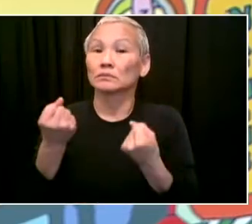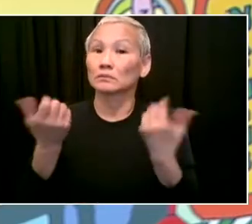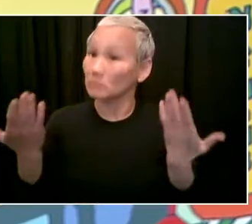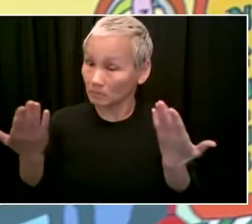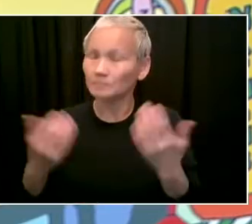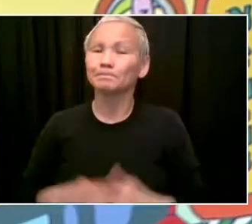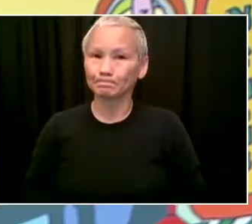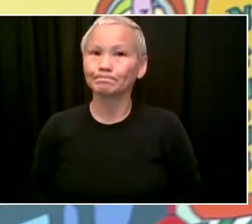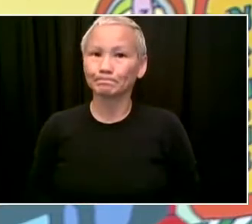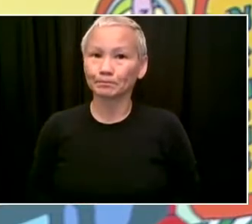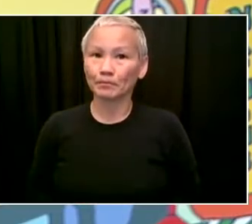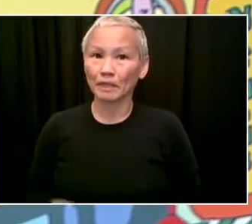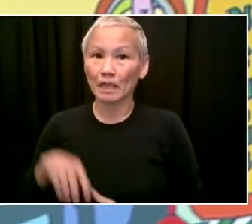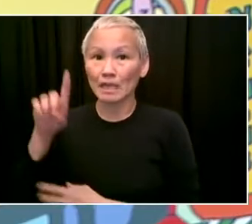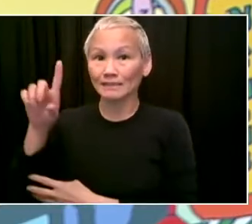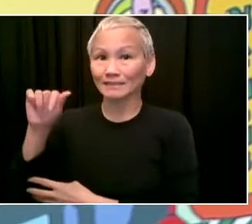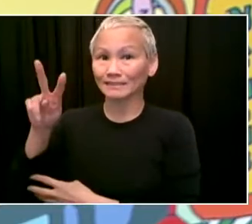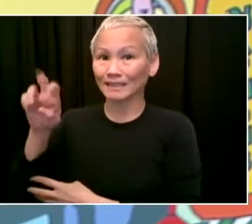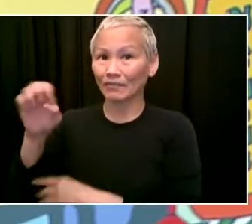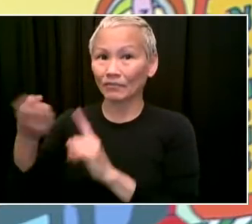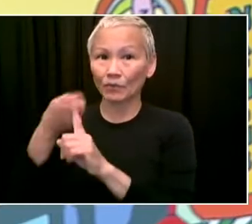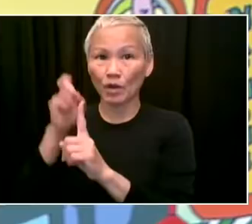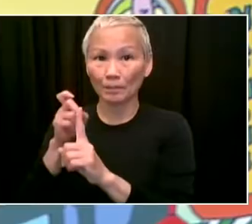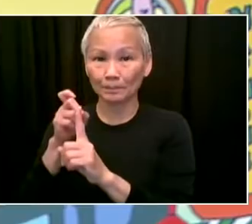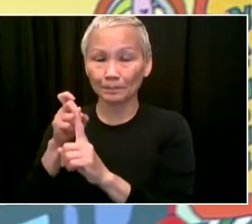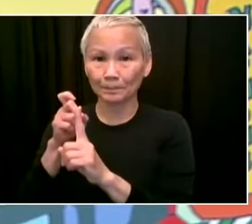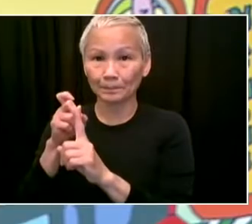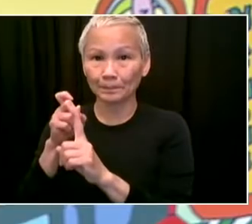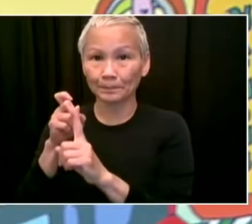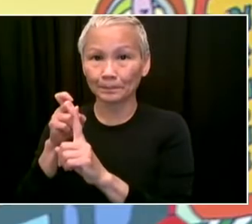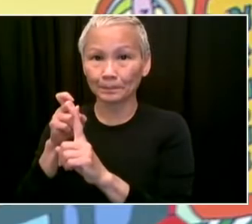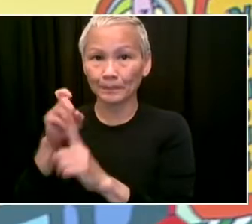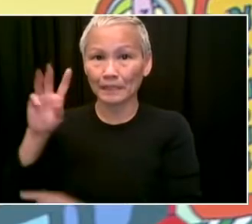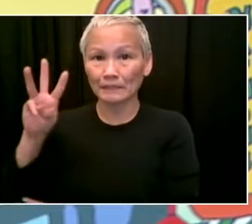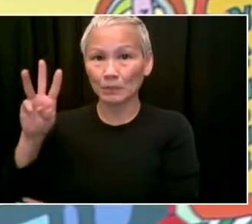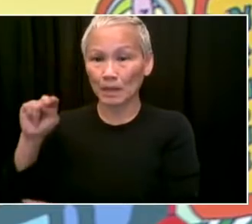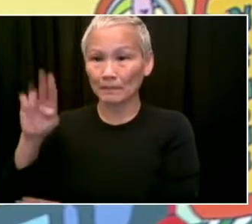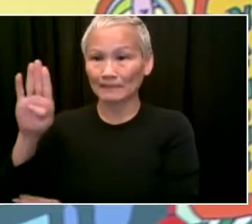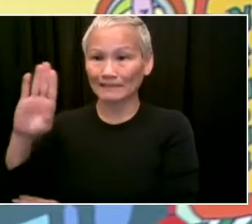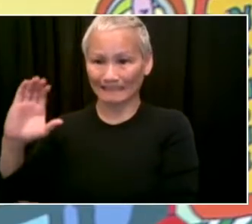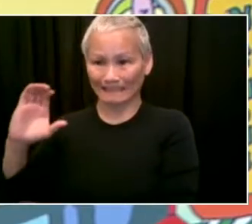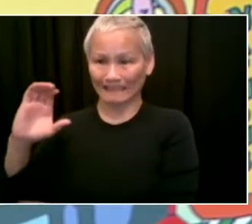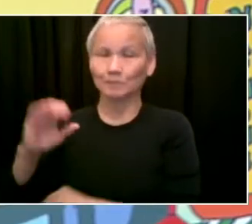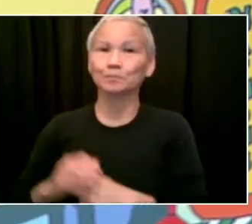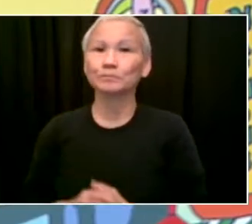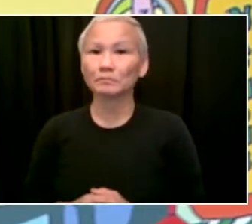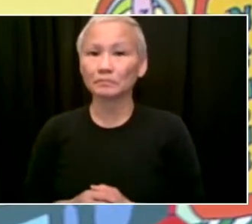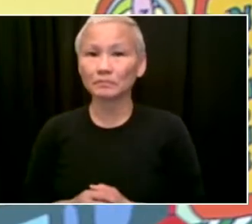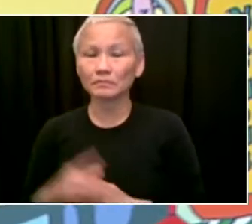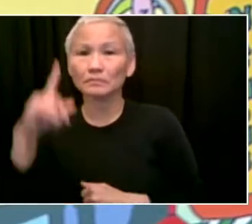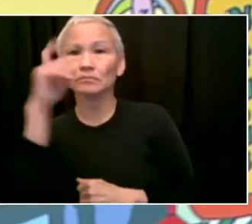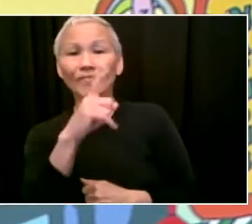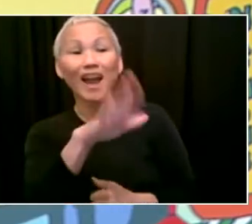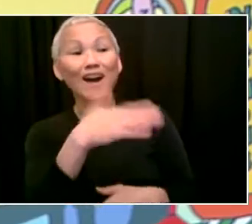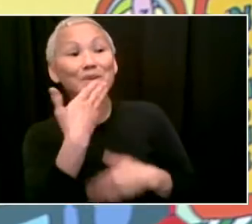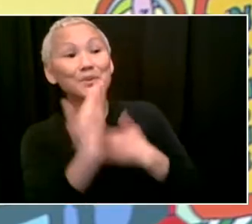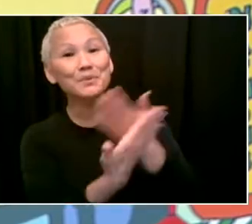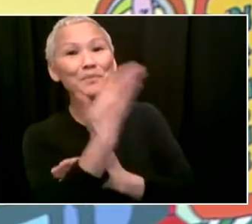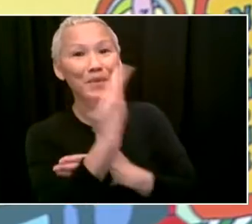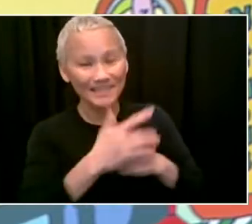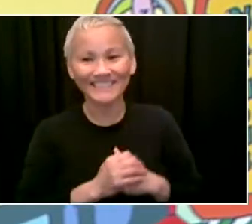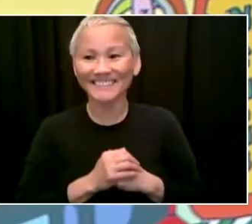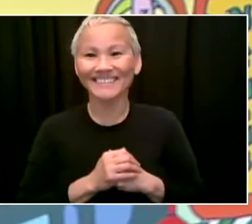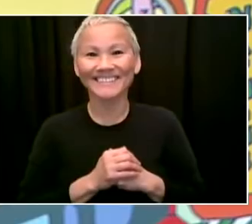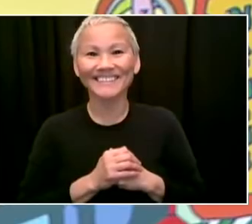Hey, Mayor, how are you doing? Good, Dave. I want to give you credit for trying to get a reasoned discussion going last night. You